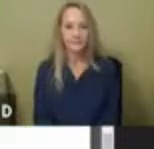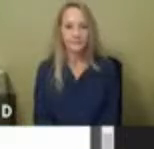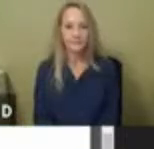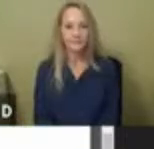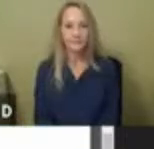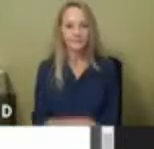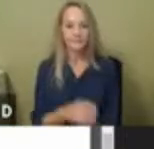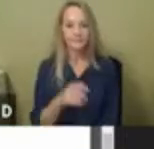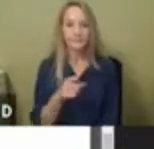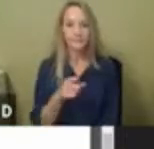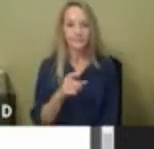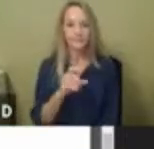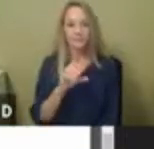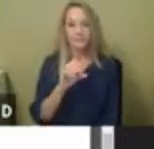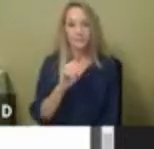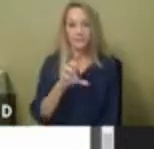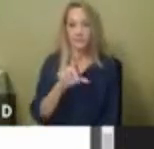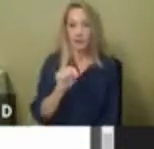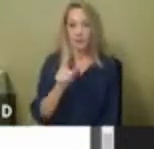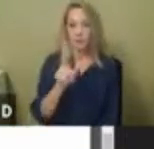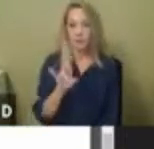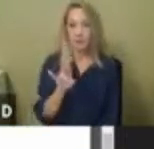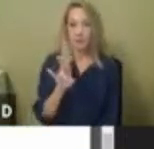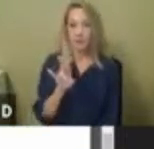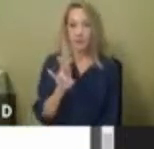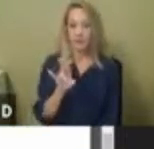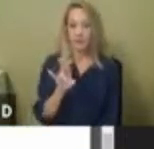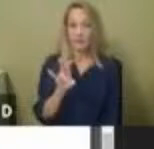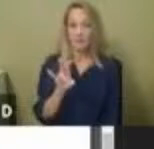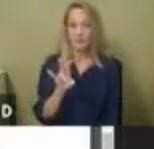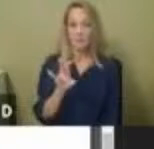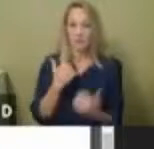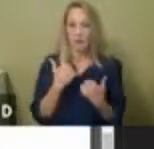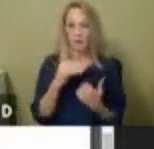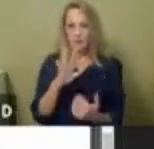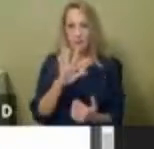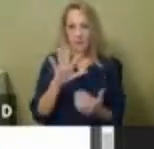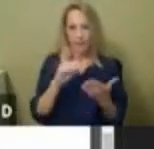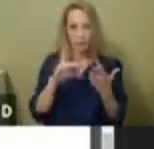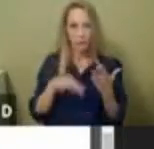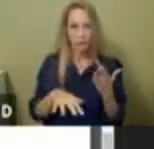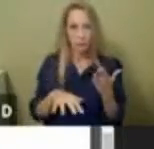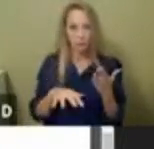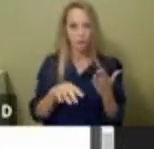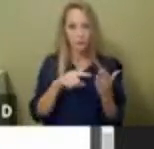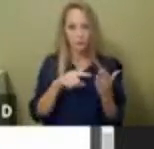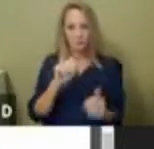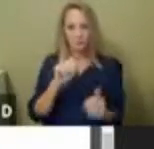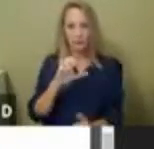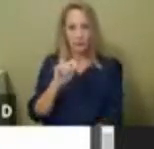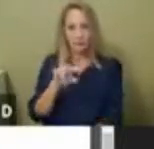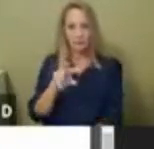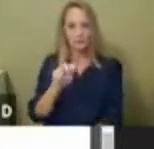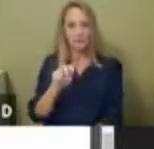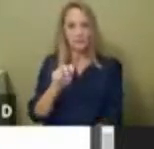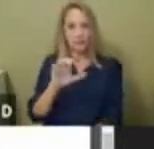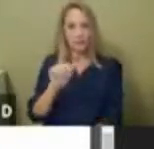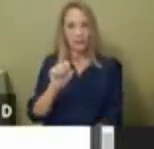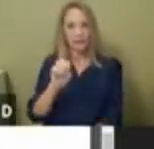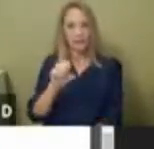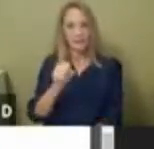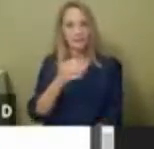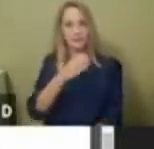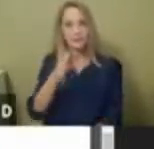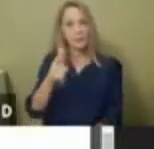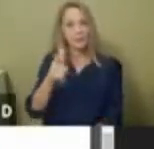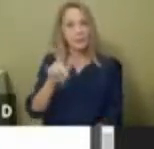So as of October the 27th, we have 45 students that are active cases, 27